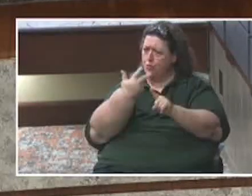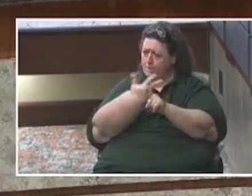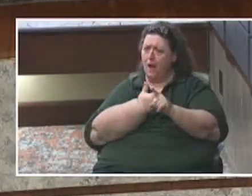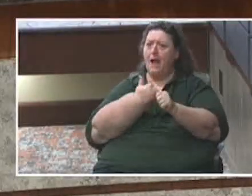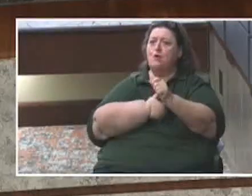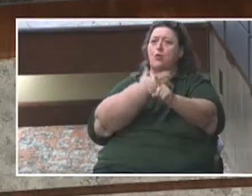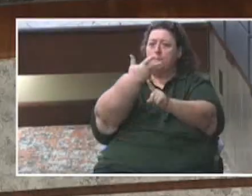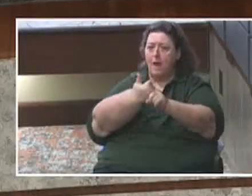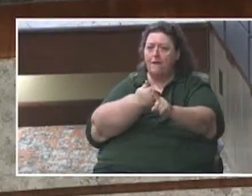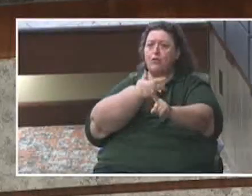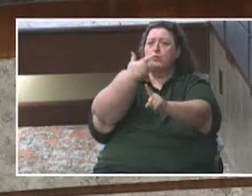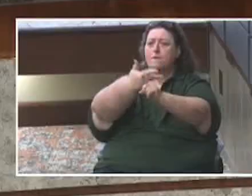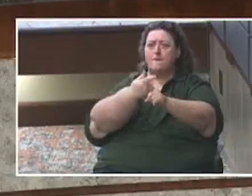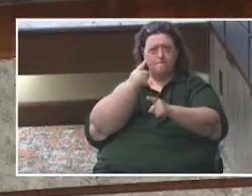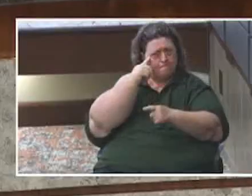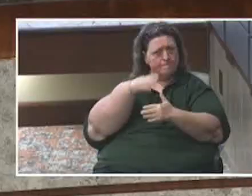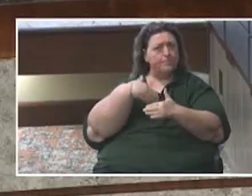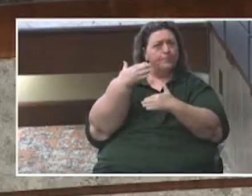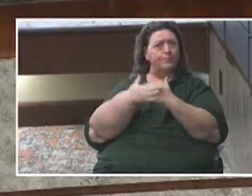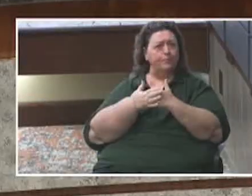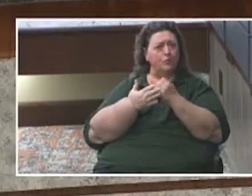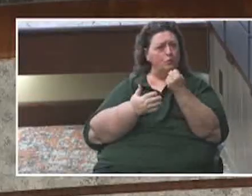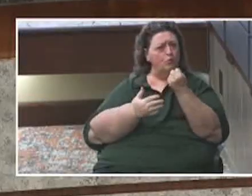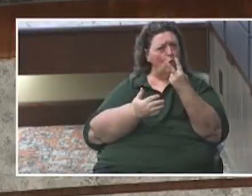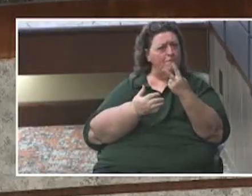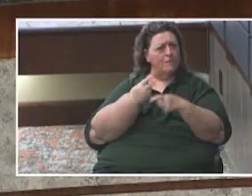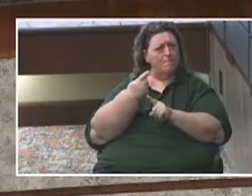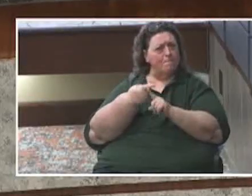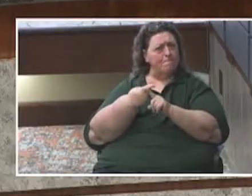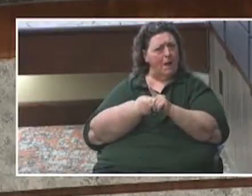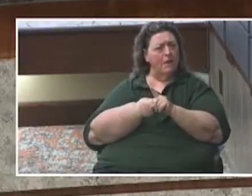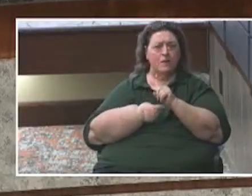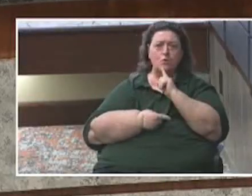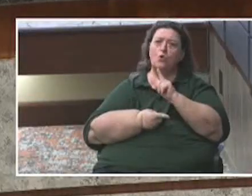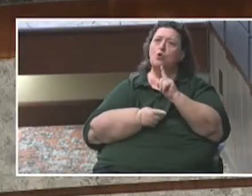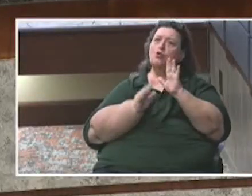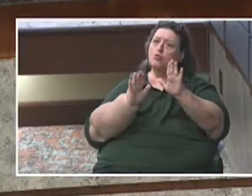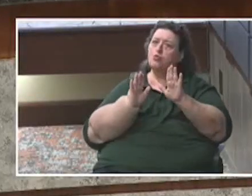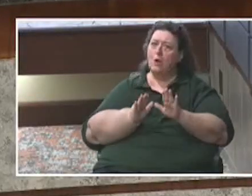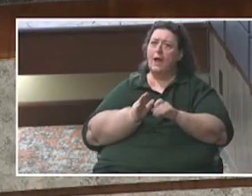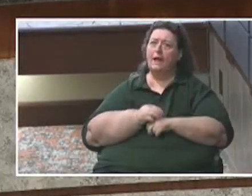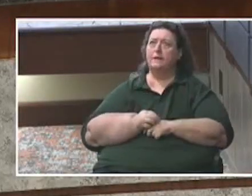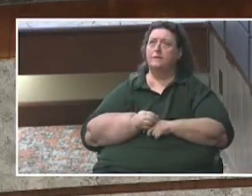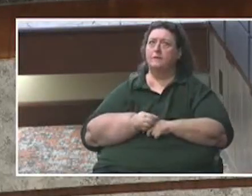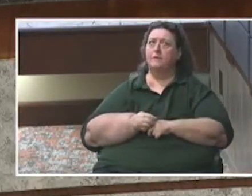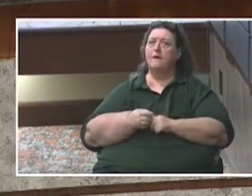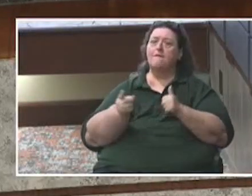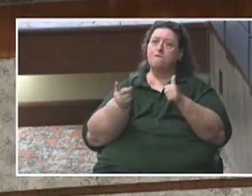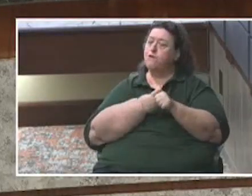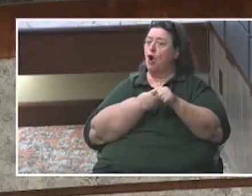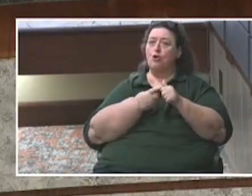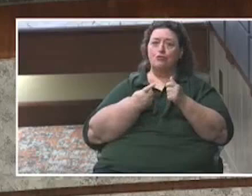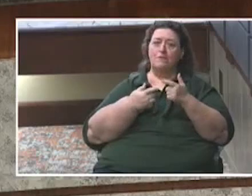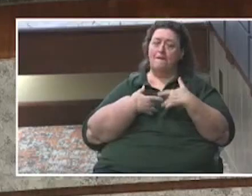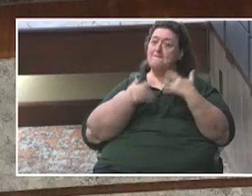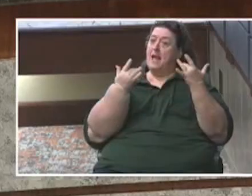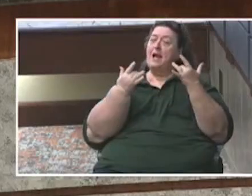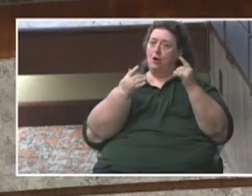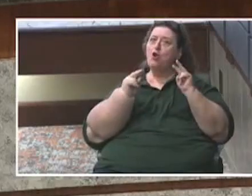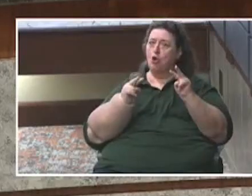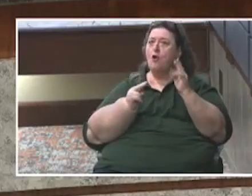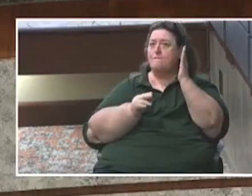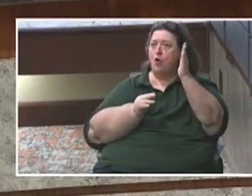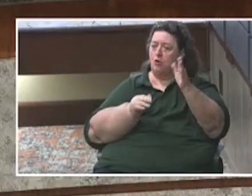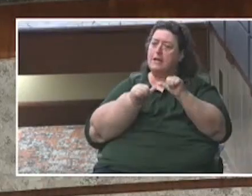of milestones. I think the next one will do 12 months. So this was a great first event, and looking forward to continue